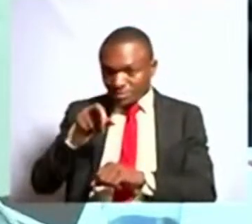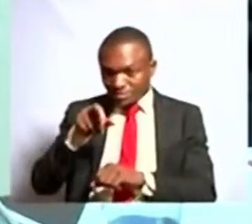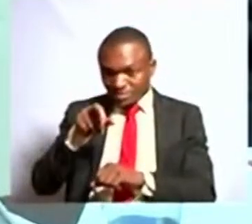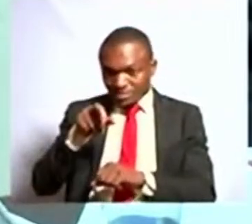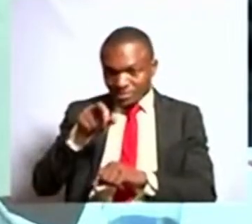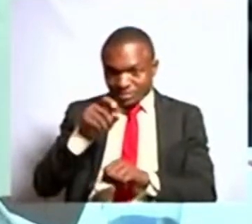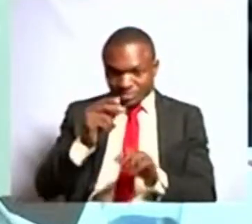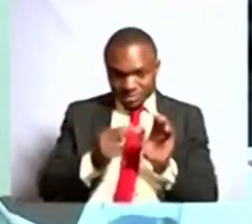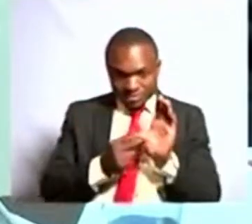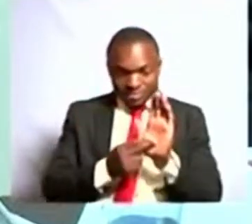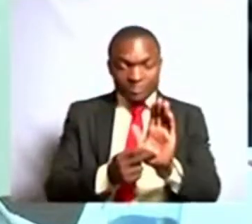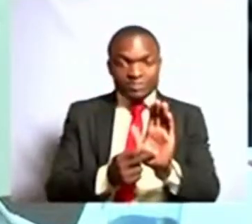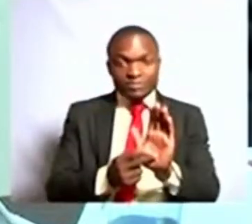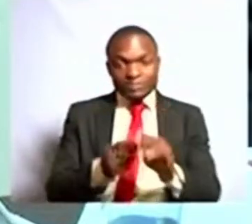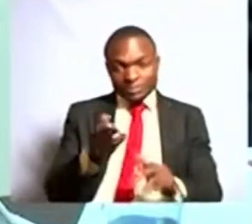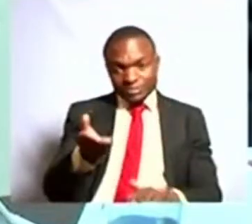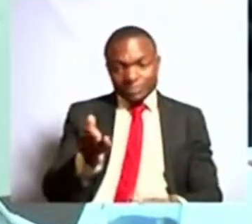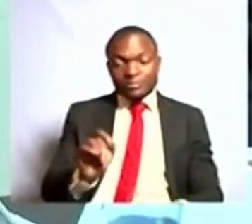outlined on top of it.